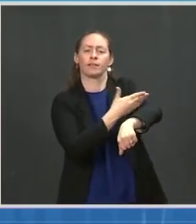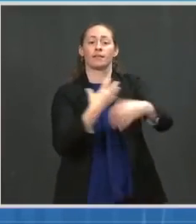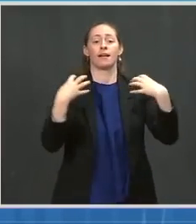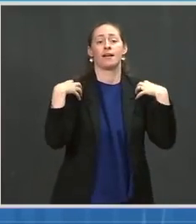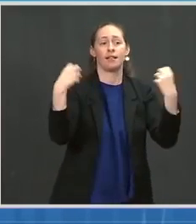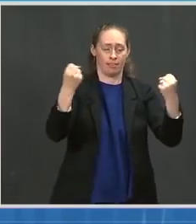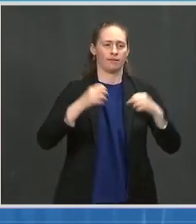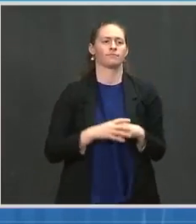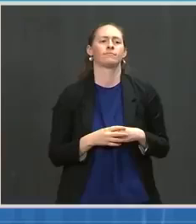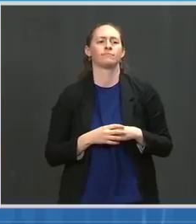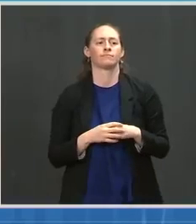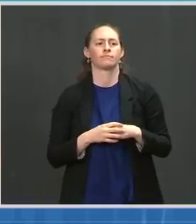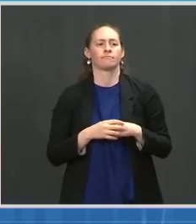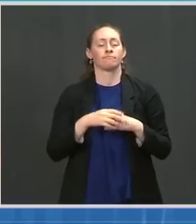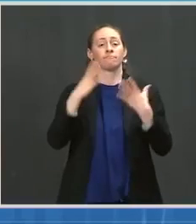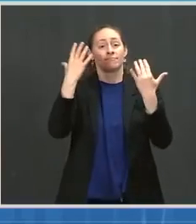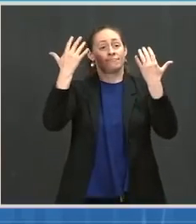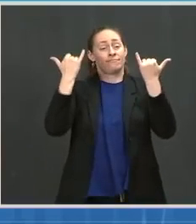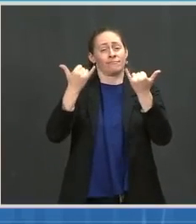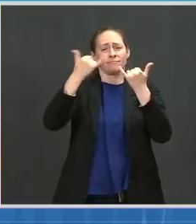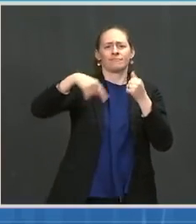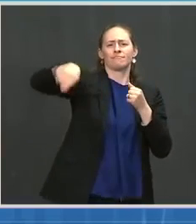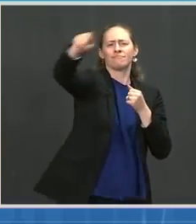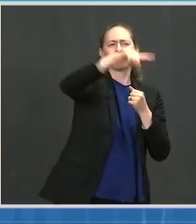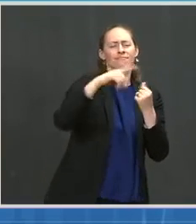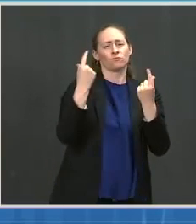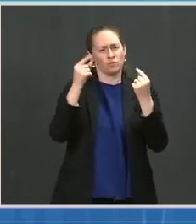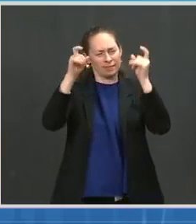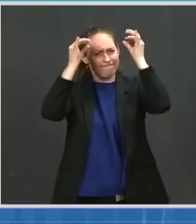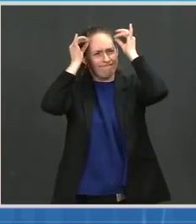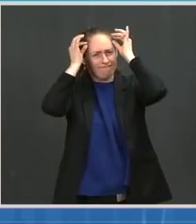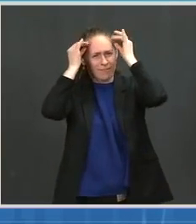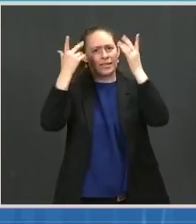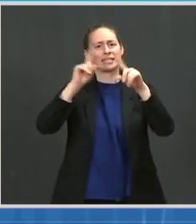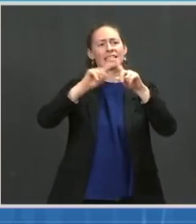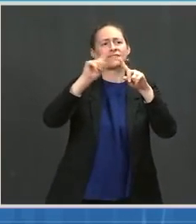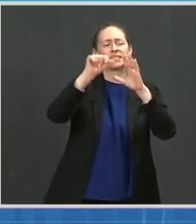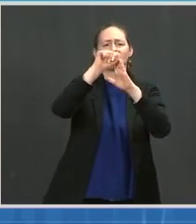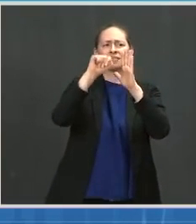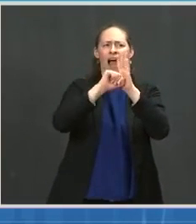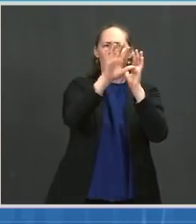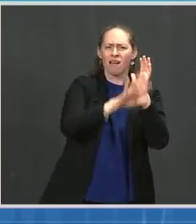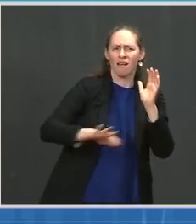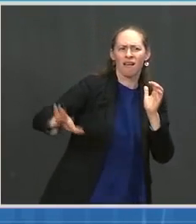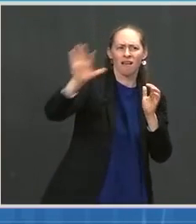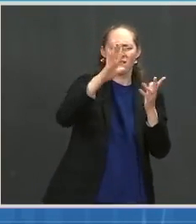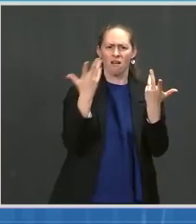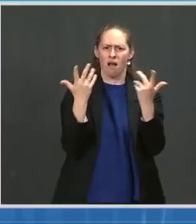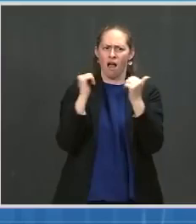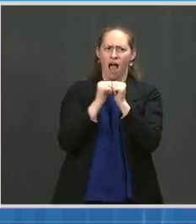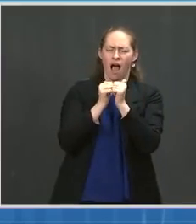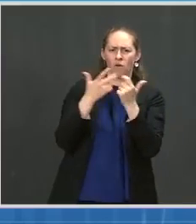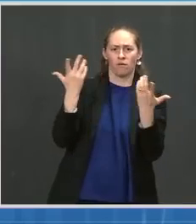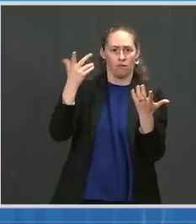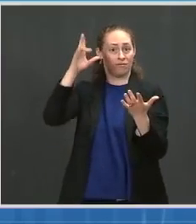threefold increase in vaccines that have gone to all states and jurisdictions since the president came into